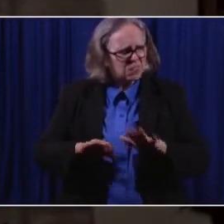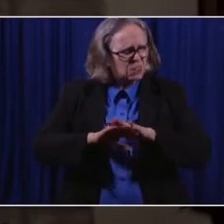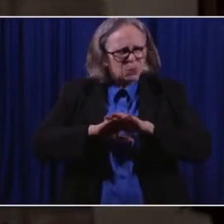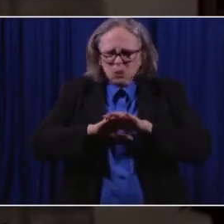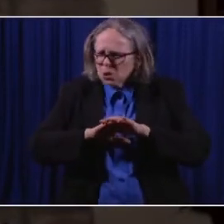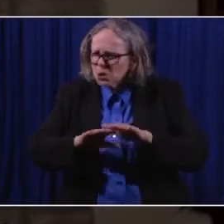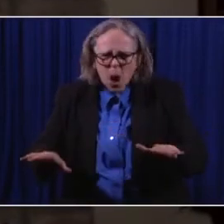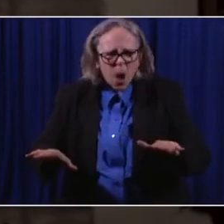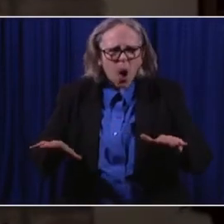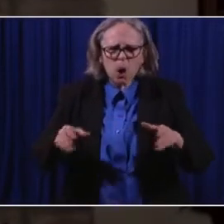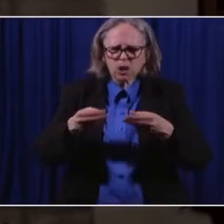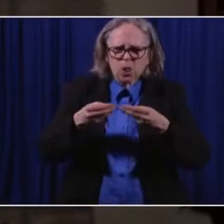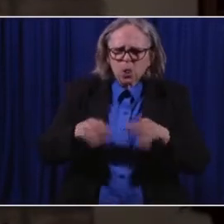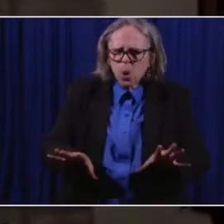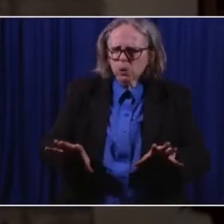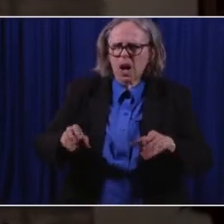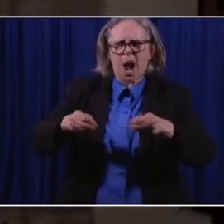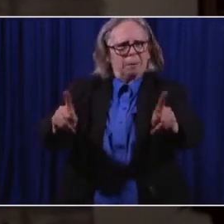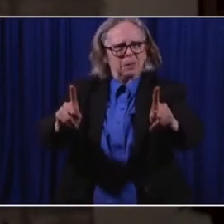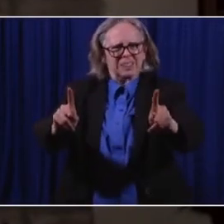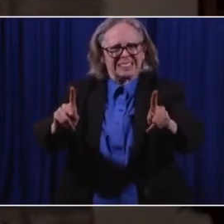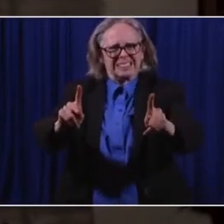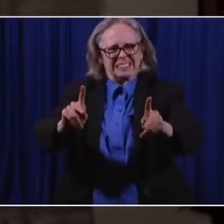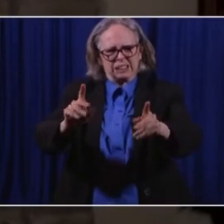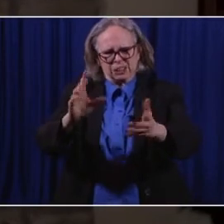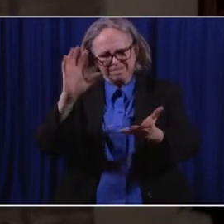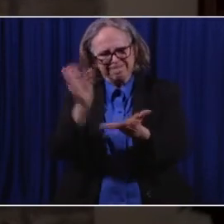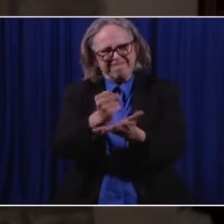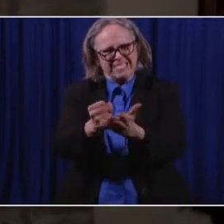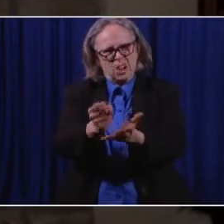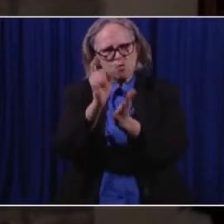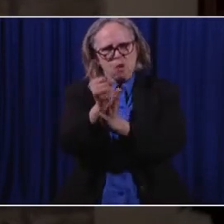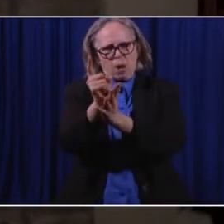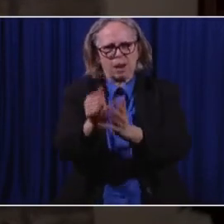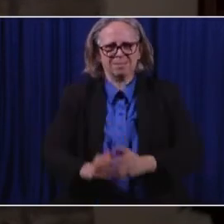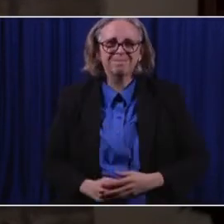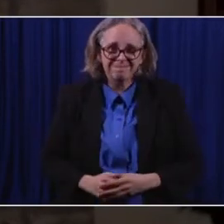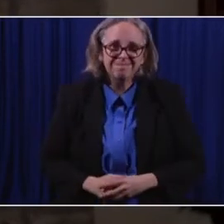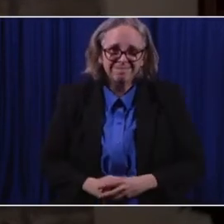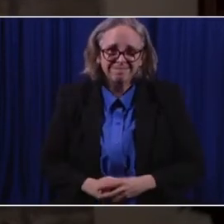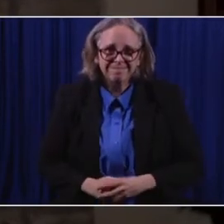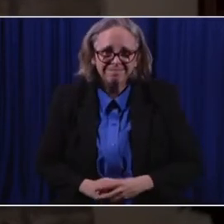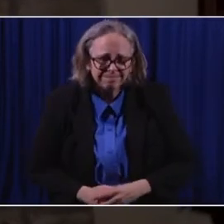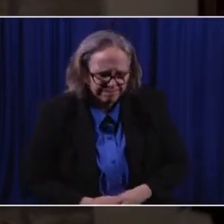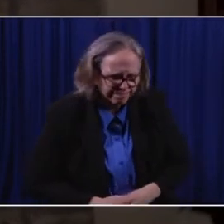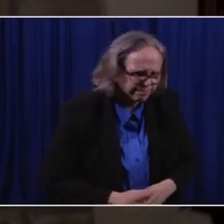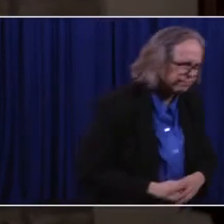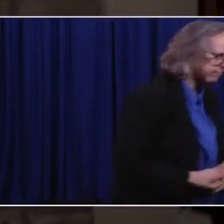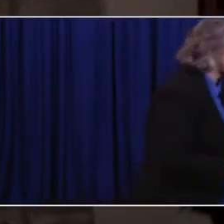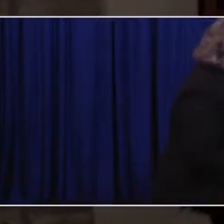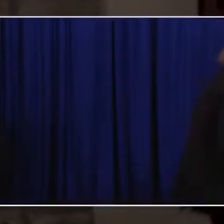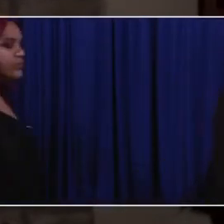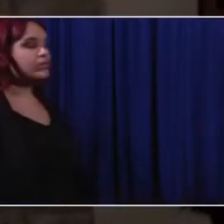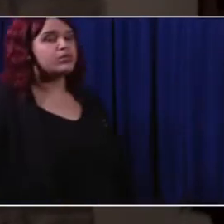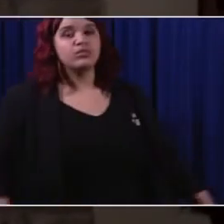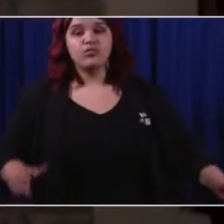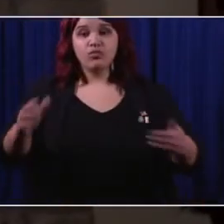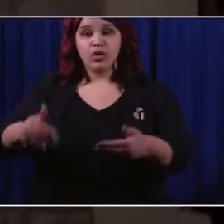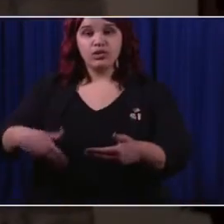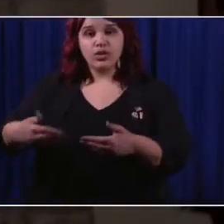not. Next question is from John London at WLWT in Cincinnati. Hey, John. Hi, Governor.